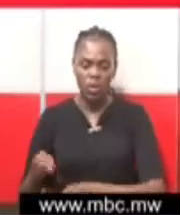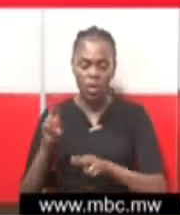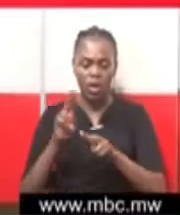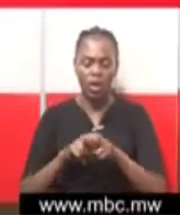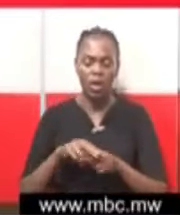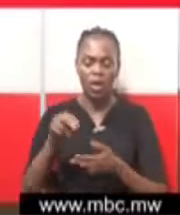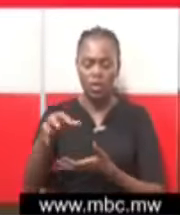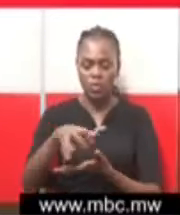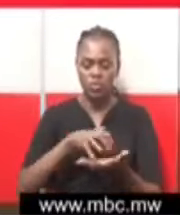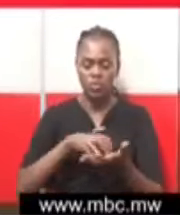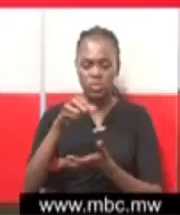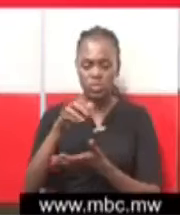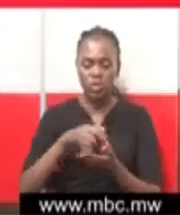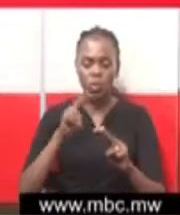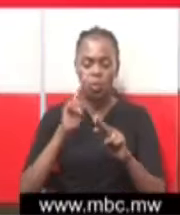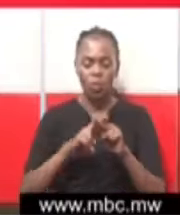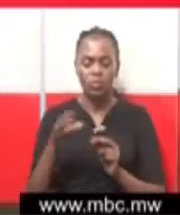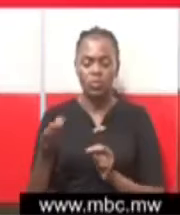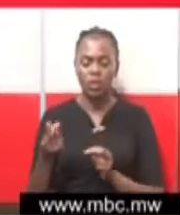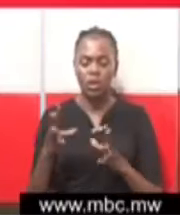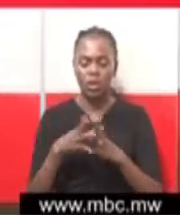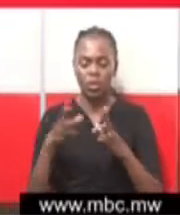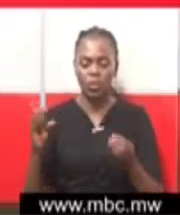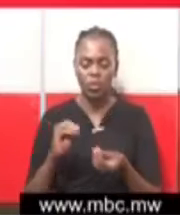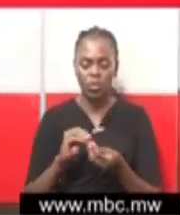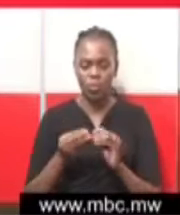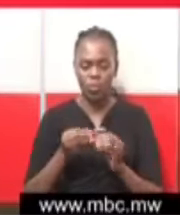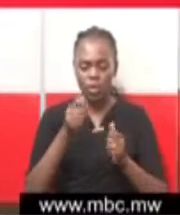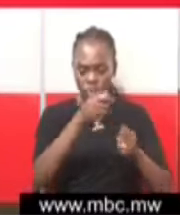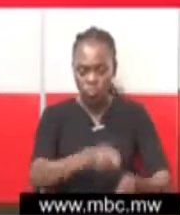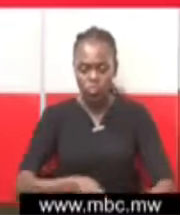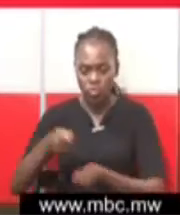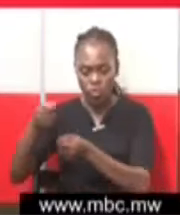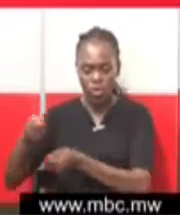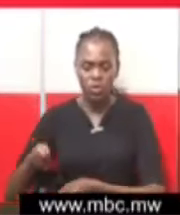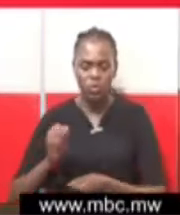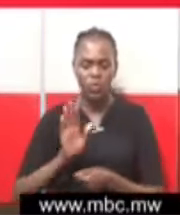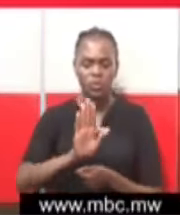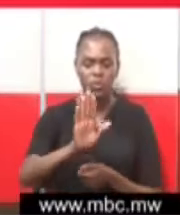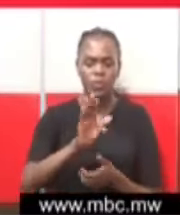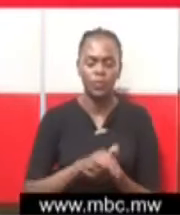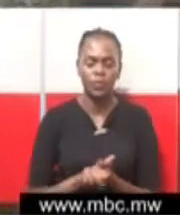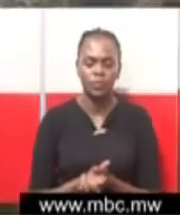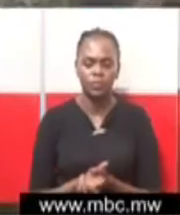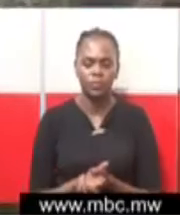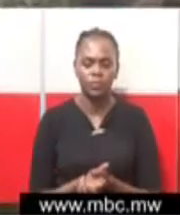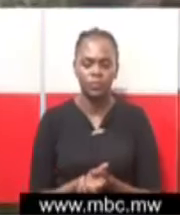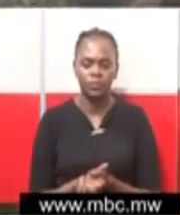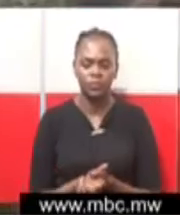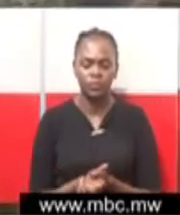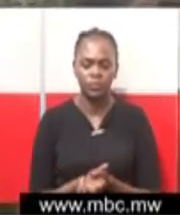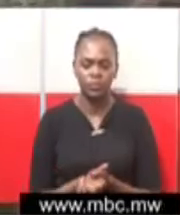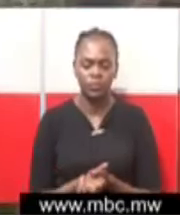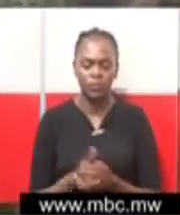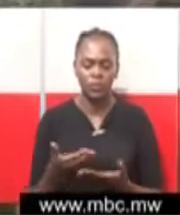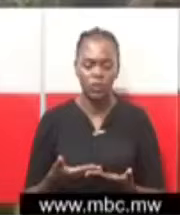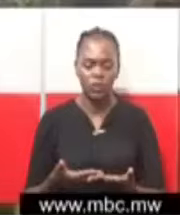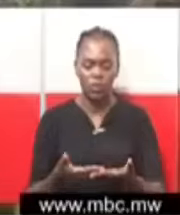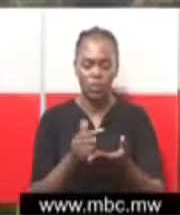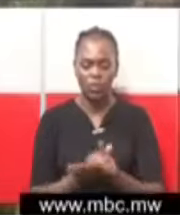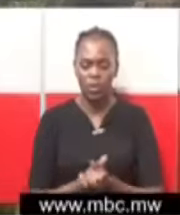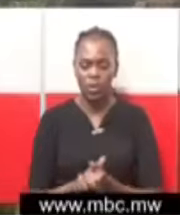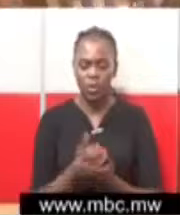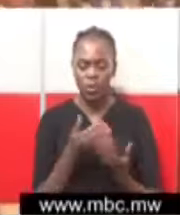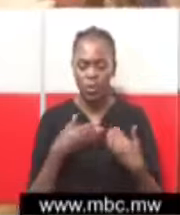reliable markets and earn more money from their farm produce. Musa Secheo reports. To provide access